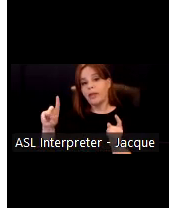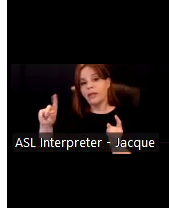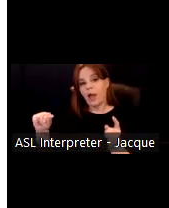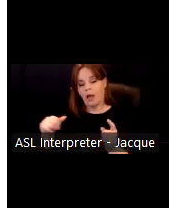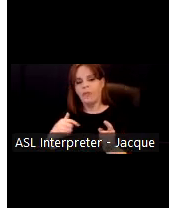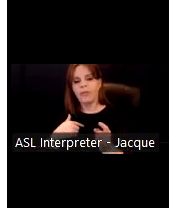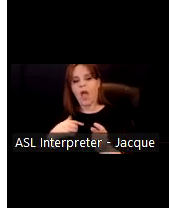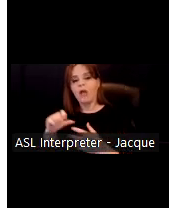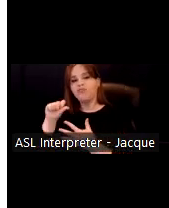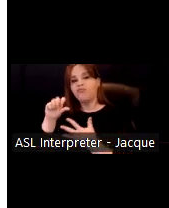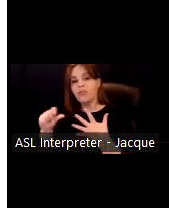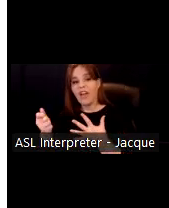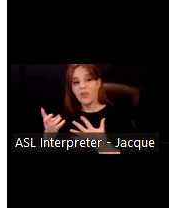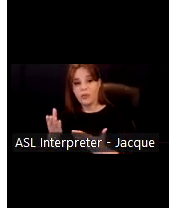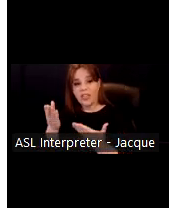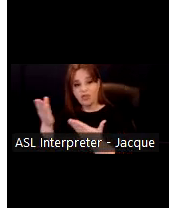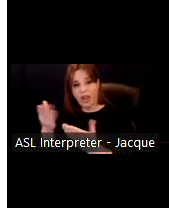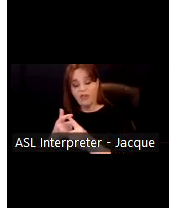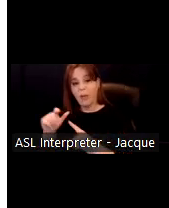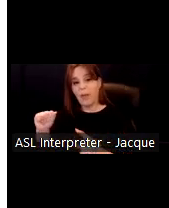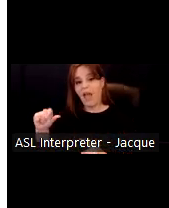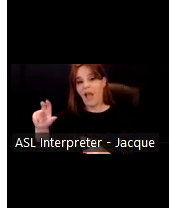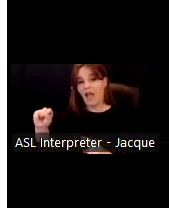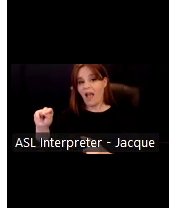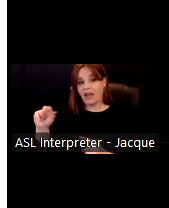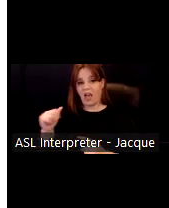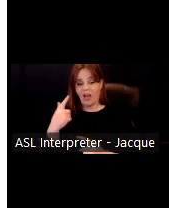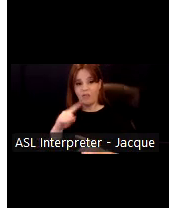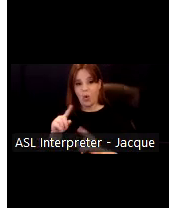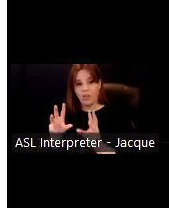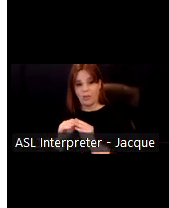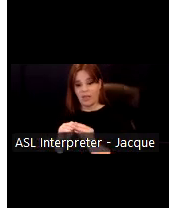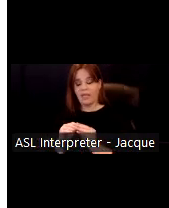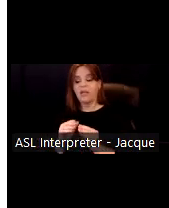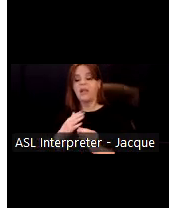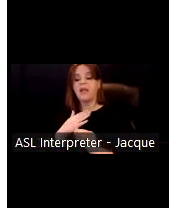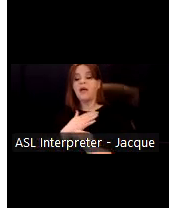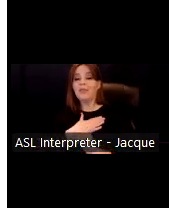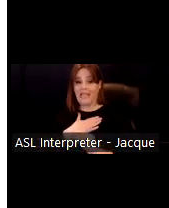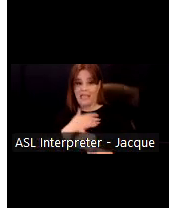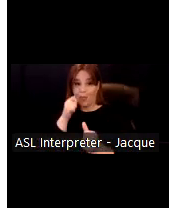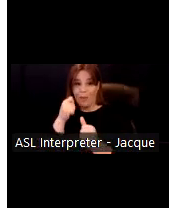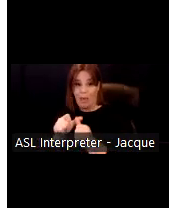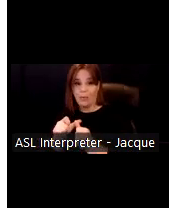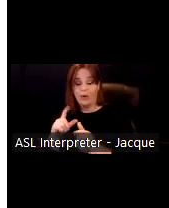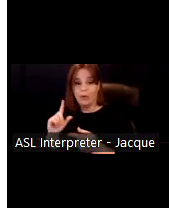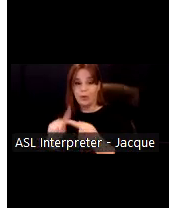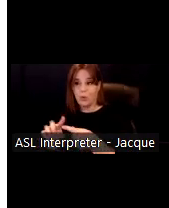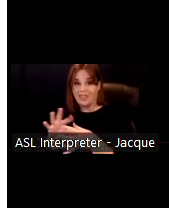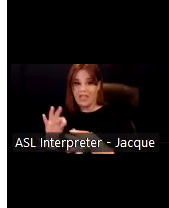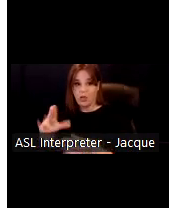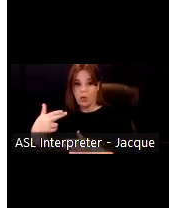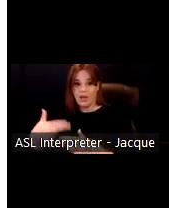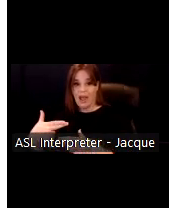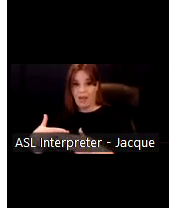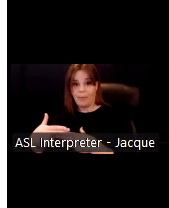couple suggestions from Anna for our meeting. Please kindly remember to state your name when you are talking so we